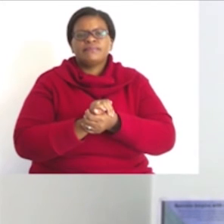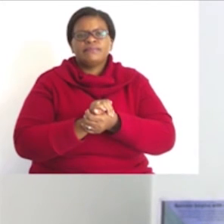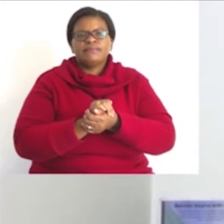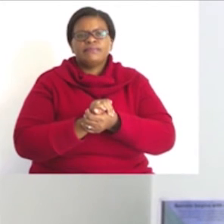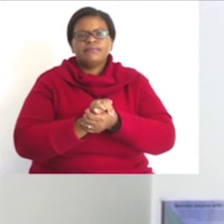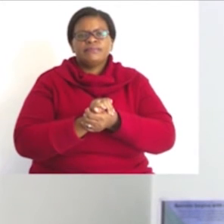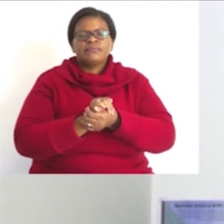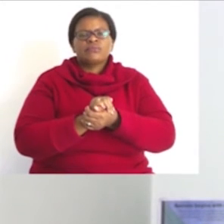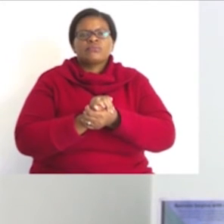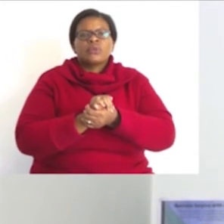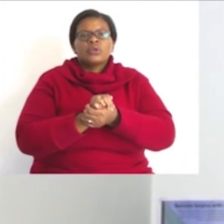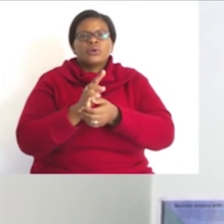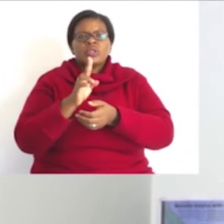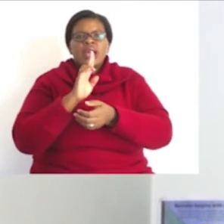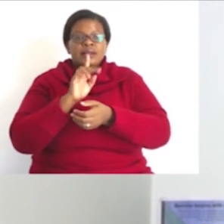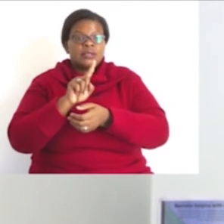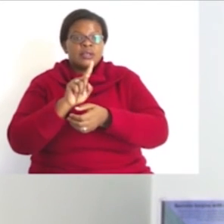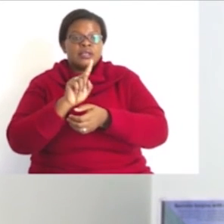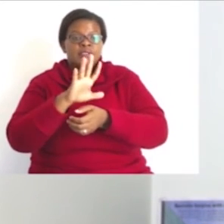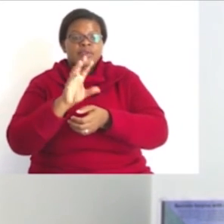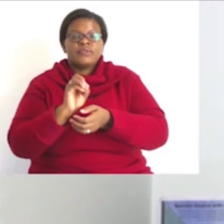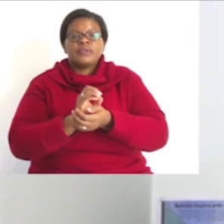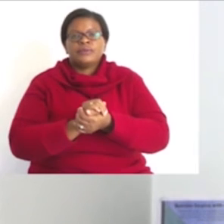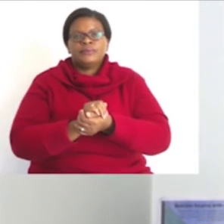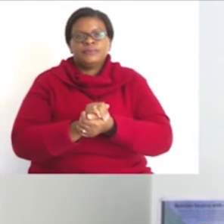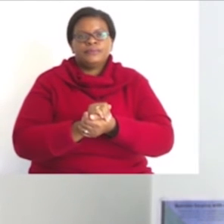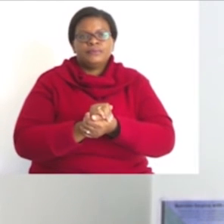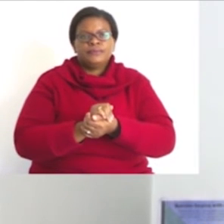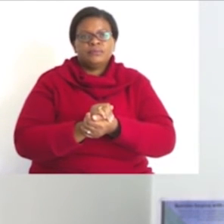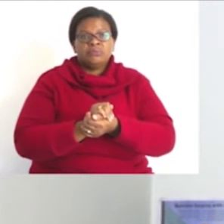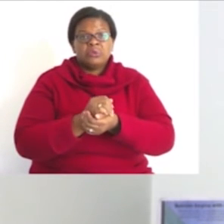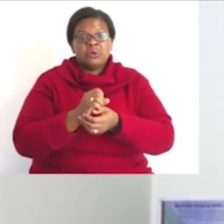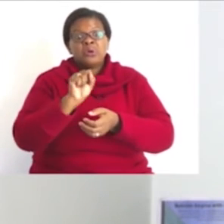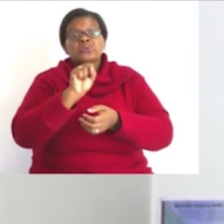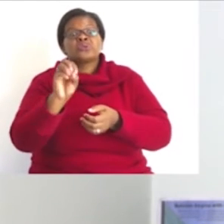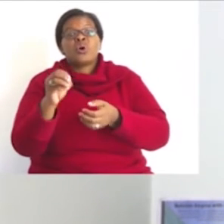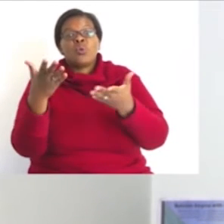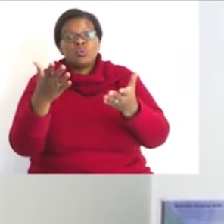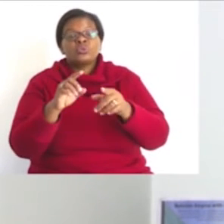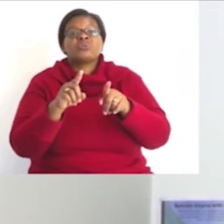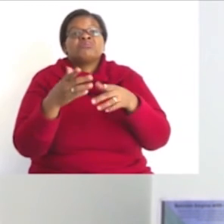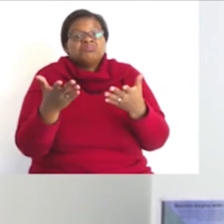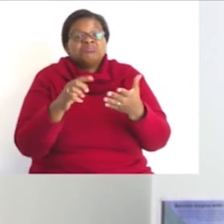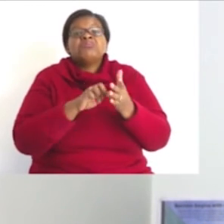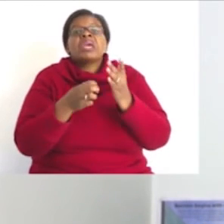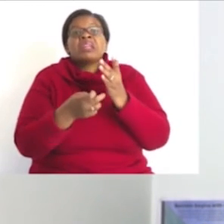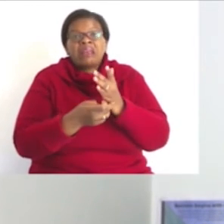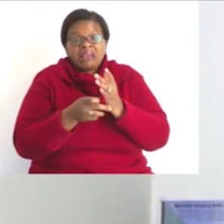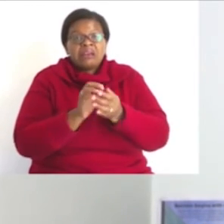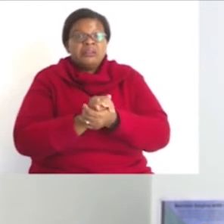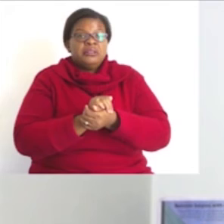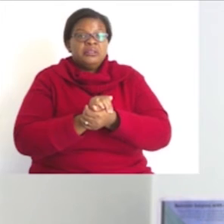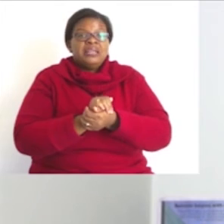is equal to 50. Good. So, inverse operation